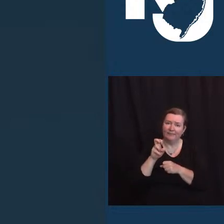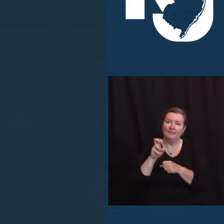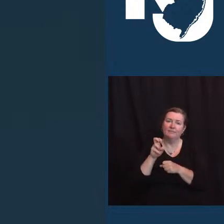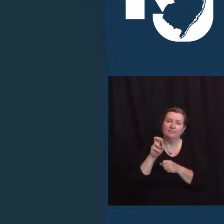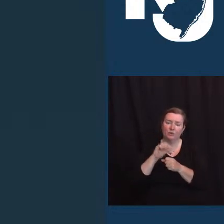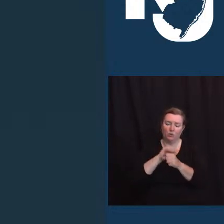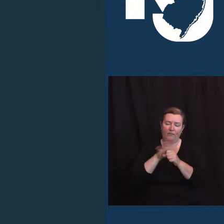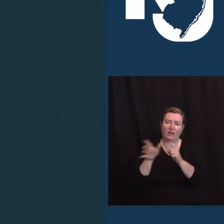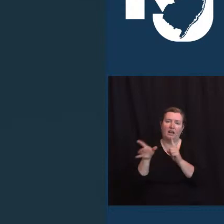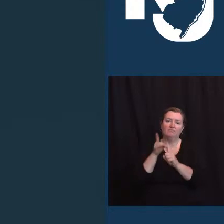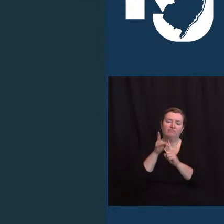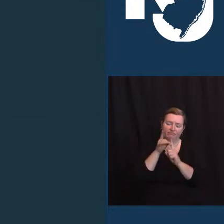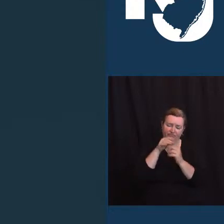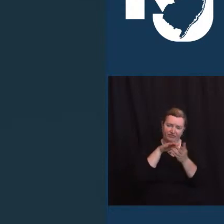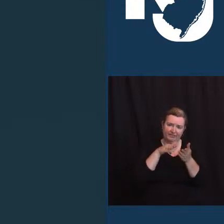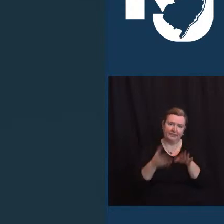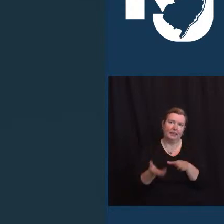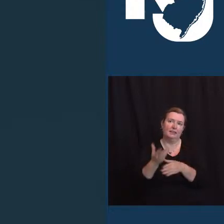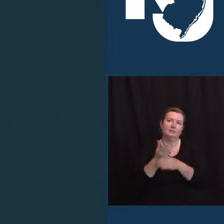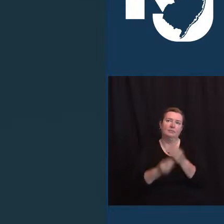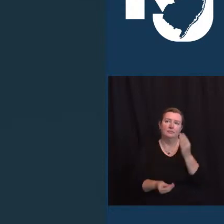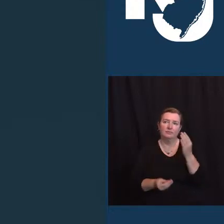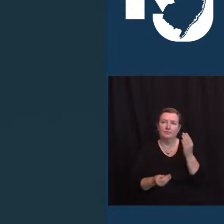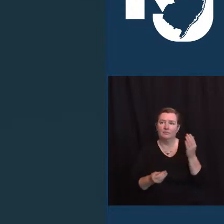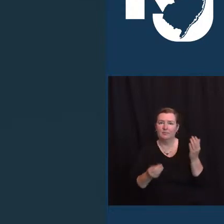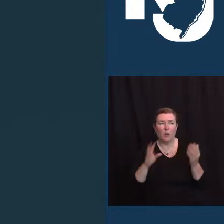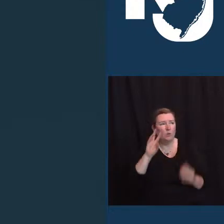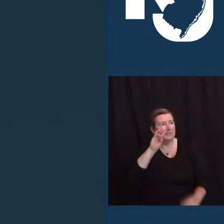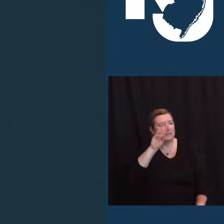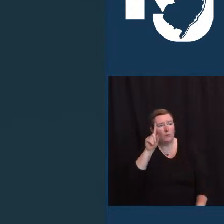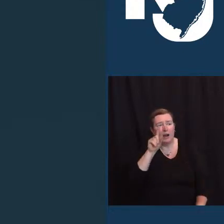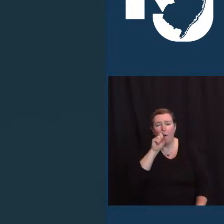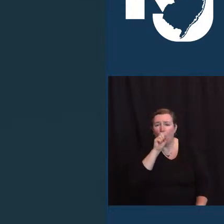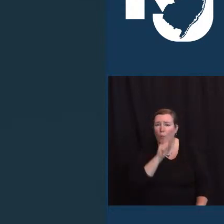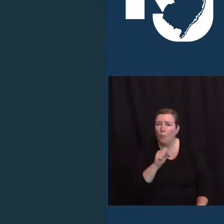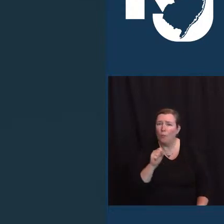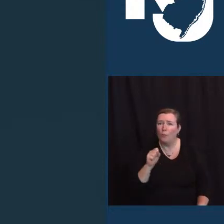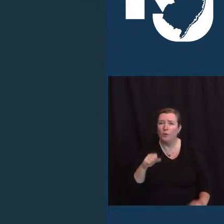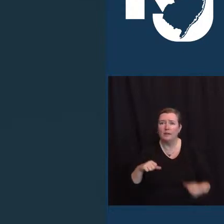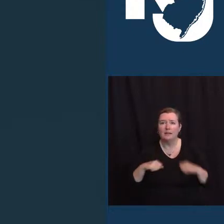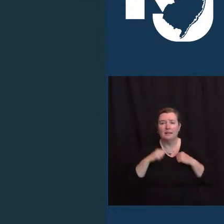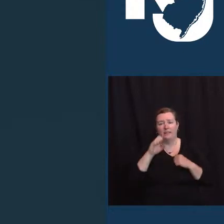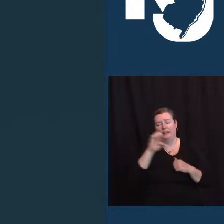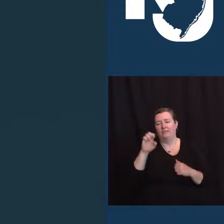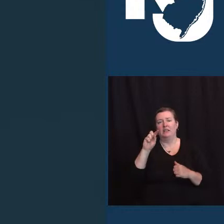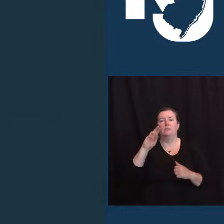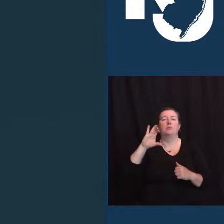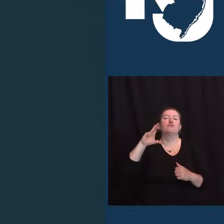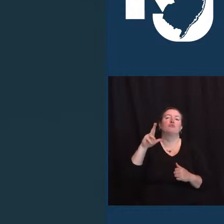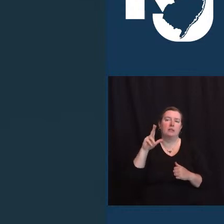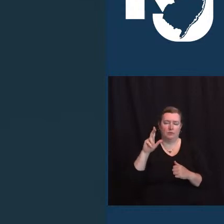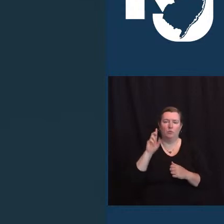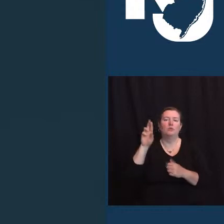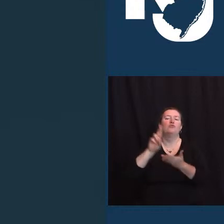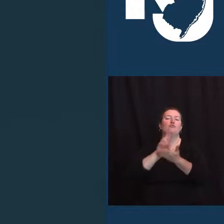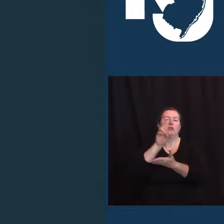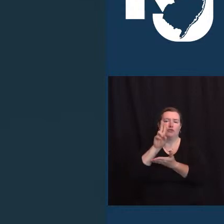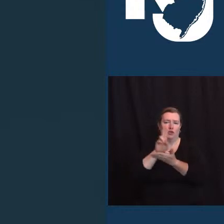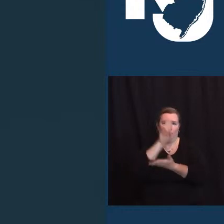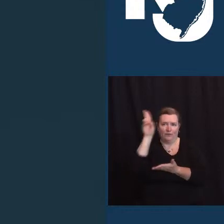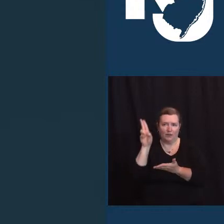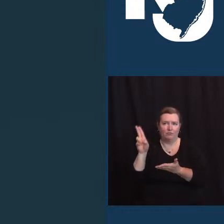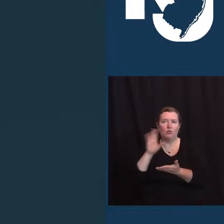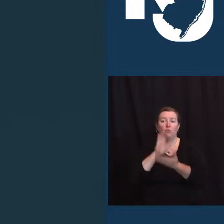just 61 years old. Bruce was an East Brunswick native and Rutgers University graduate. In fact, he and Kay met